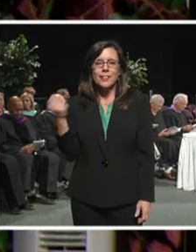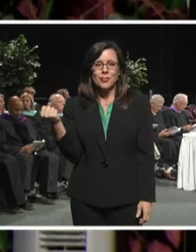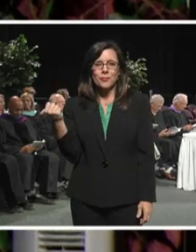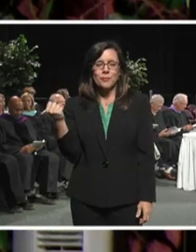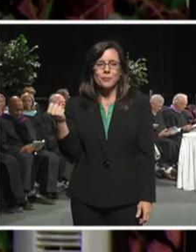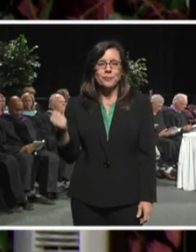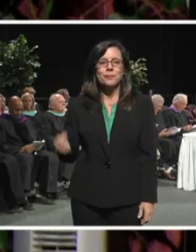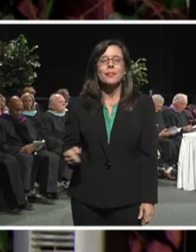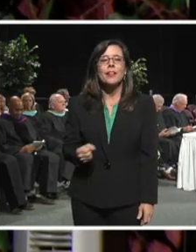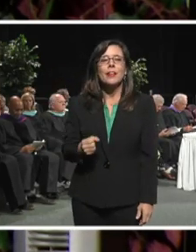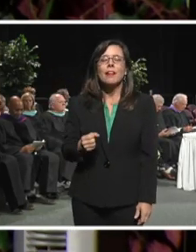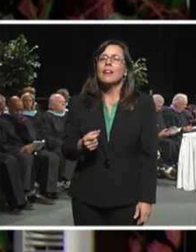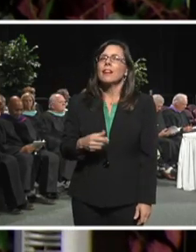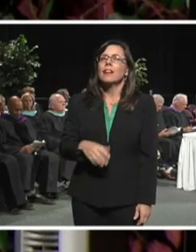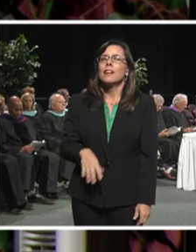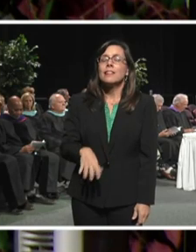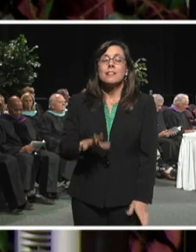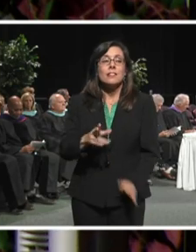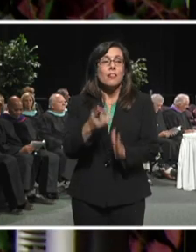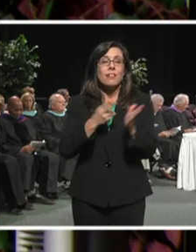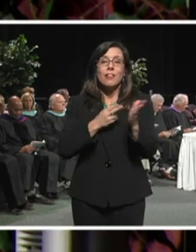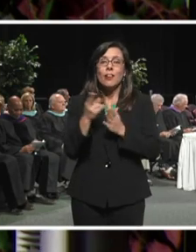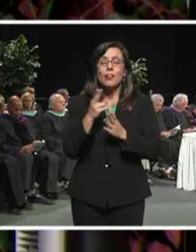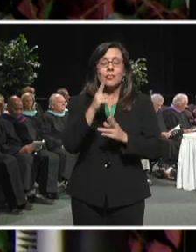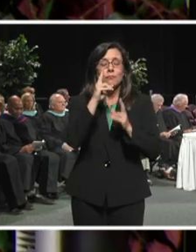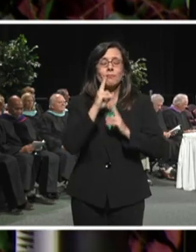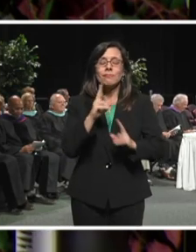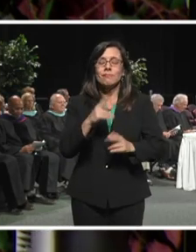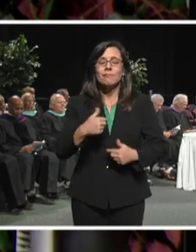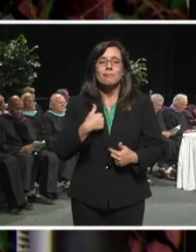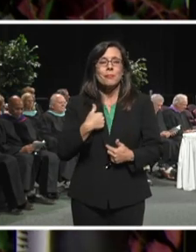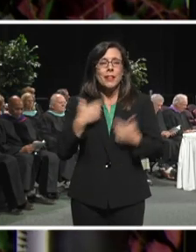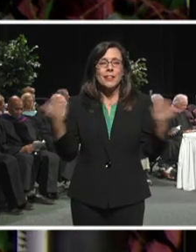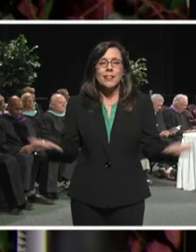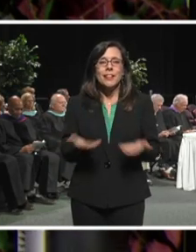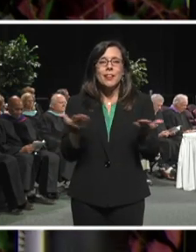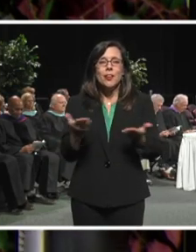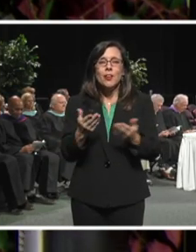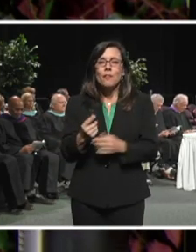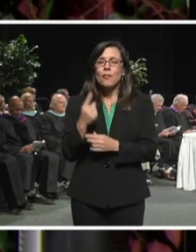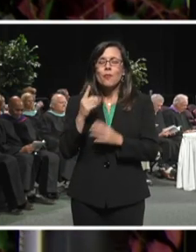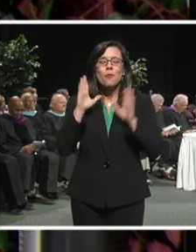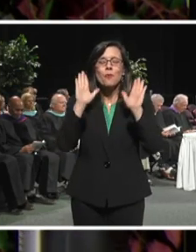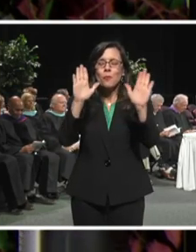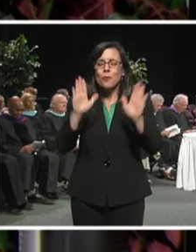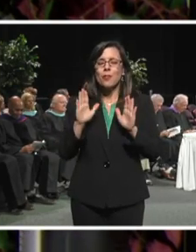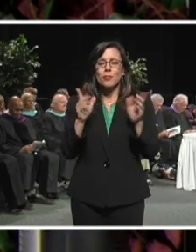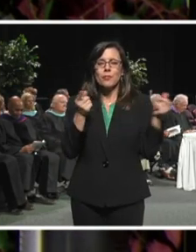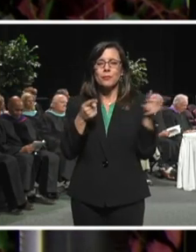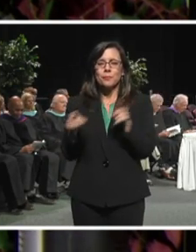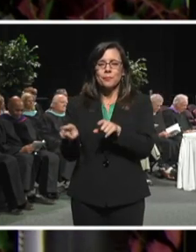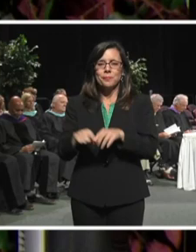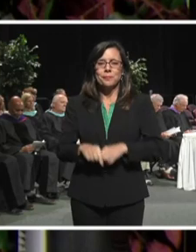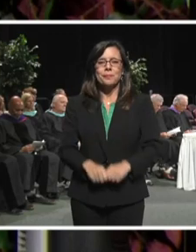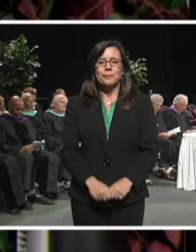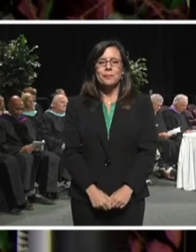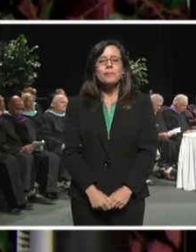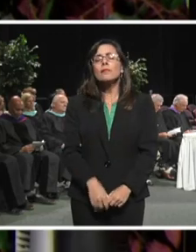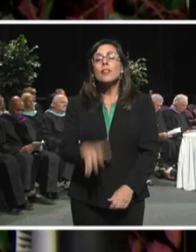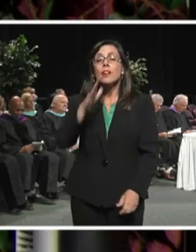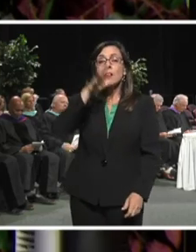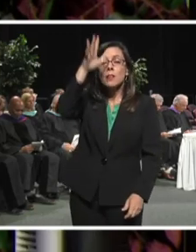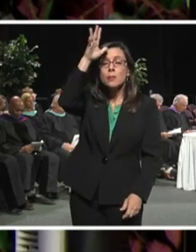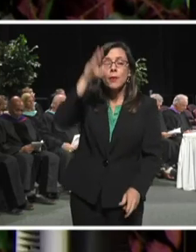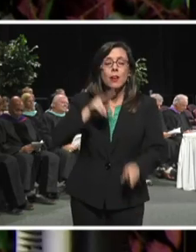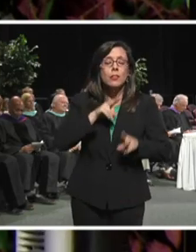School. It is indeed an honor and pleasure for me to be here for this wonderful occasion. Parents